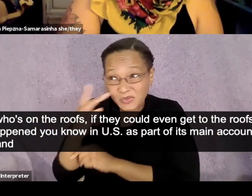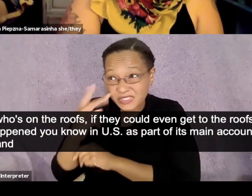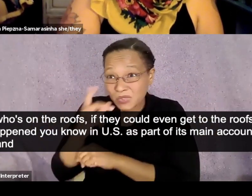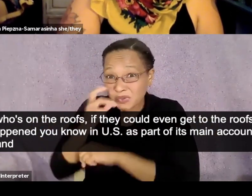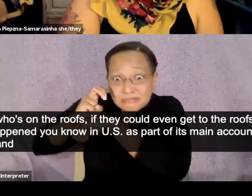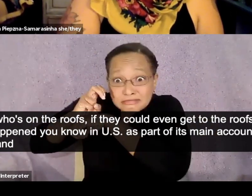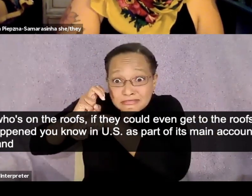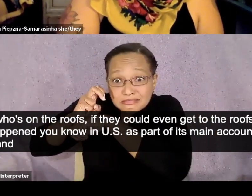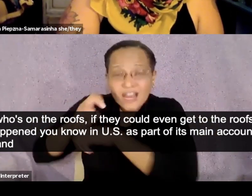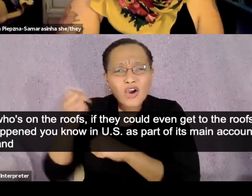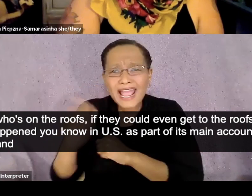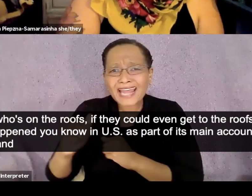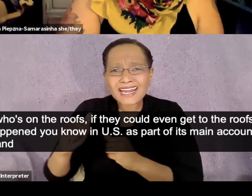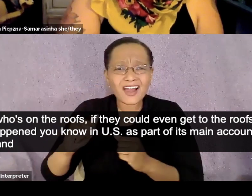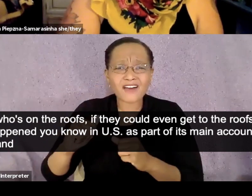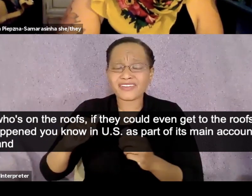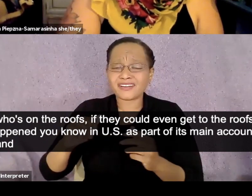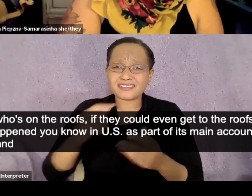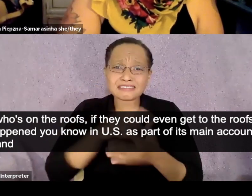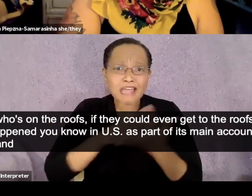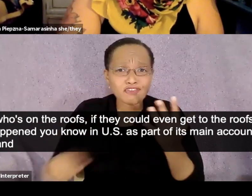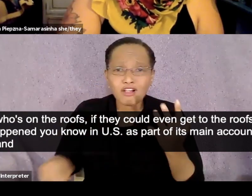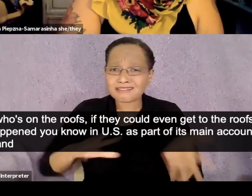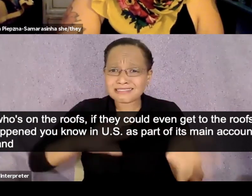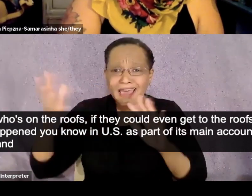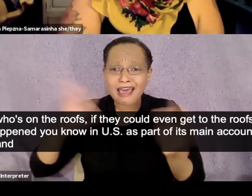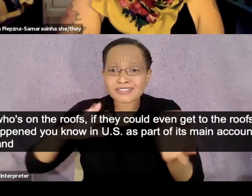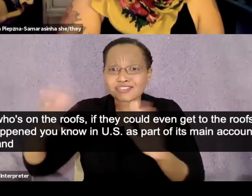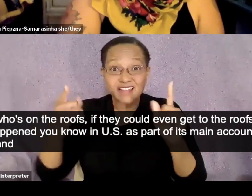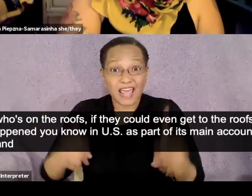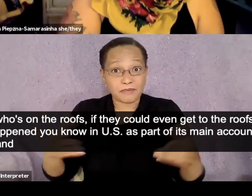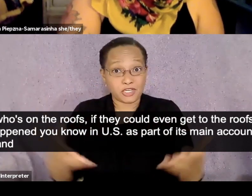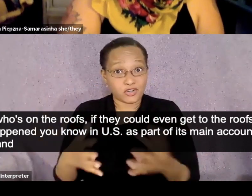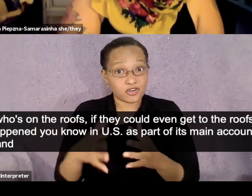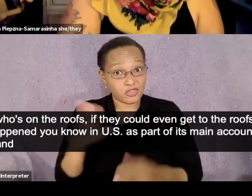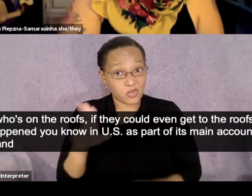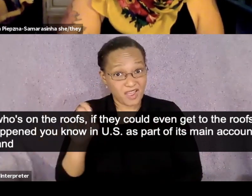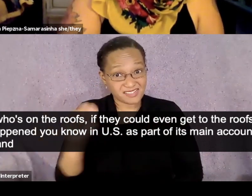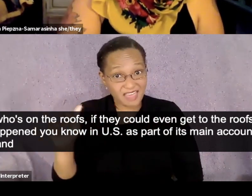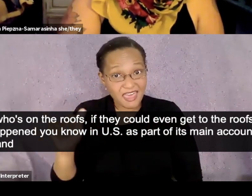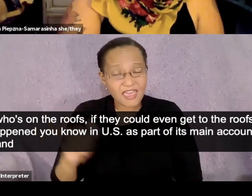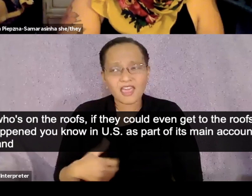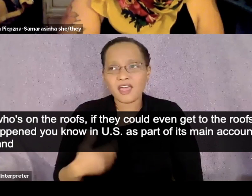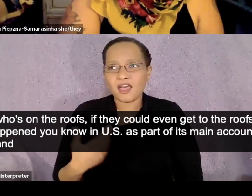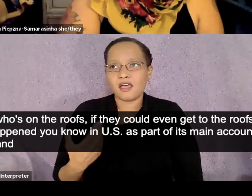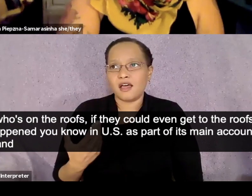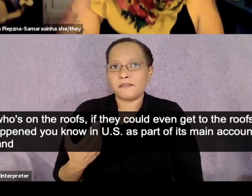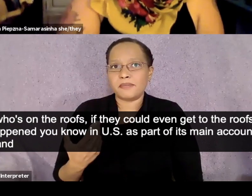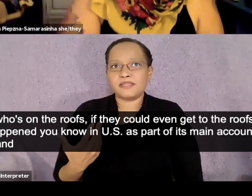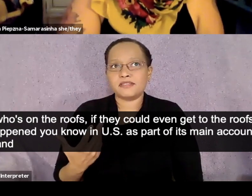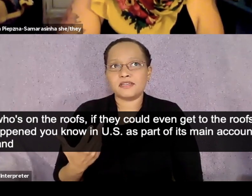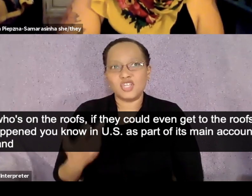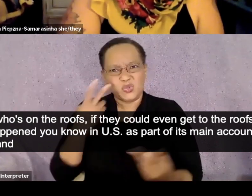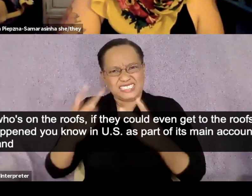of disasters that have happened, in the US at this point, are too many to count, where